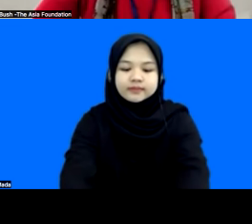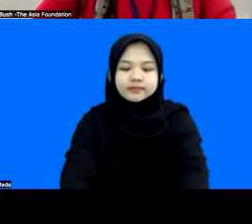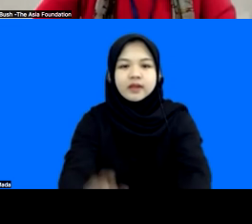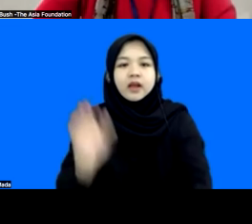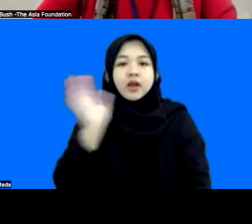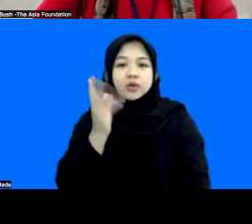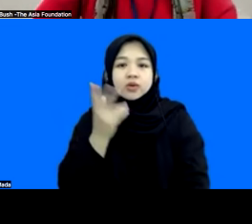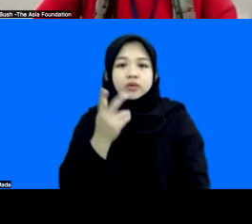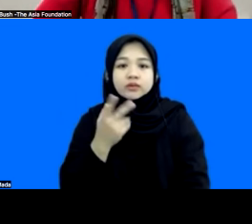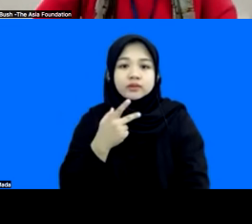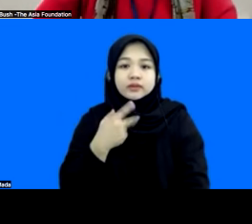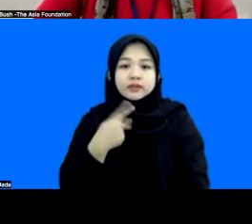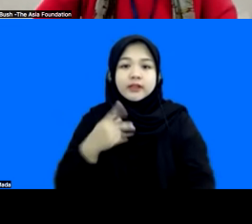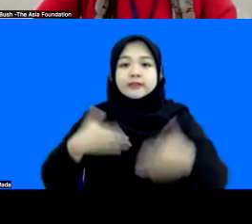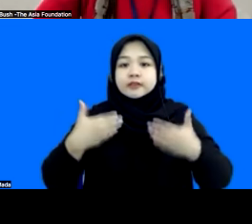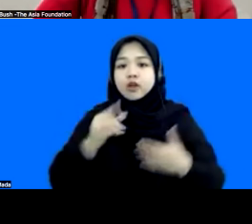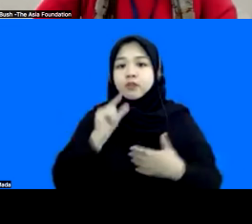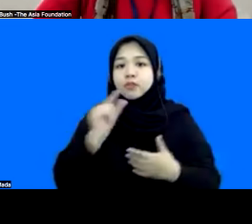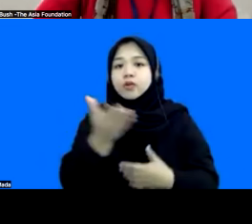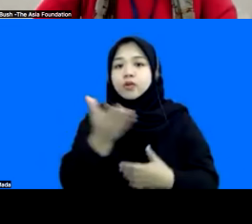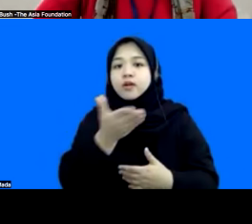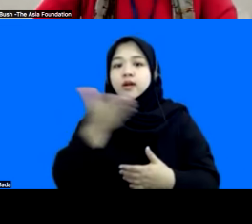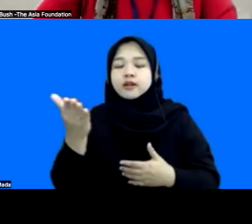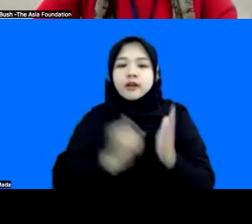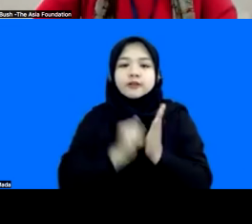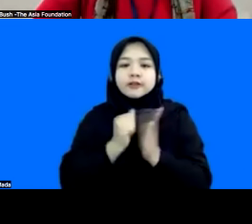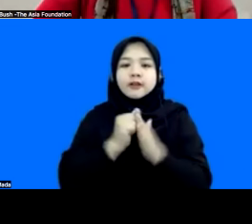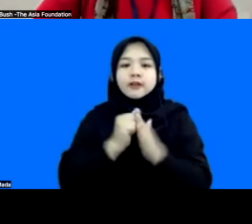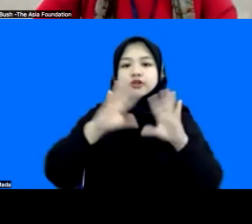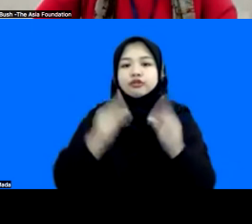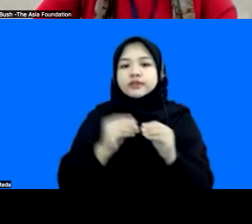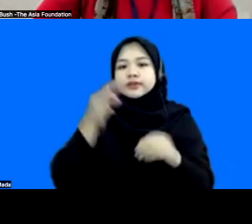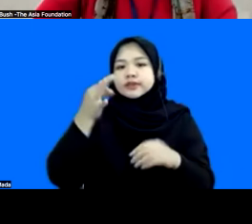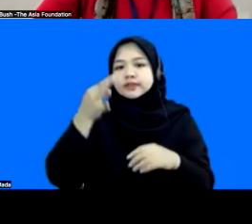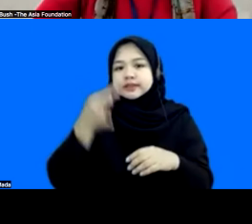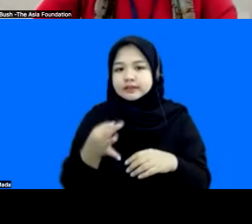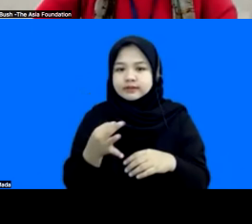Hello, we are excited to welcome you to the Inclusive Cities event.